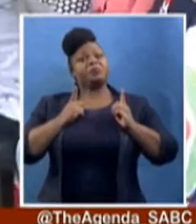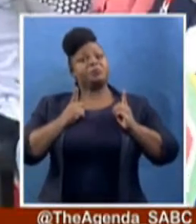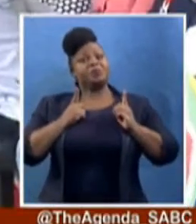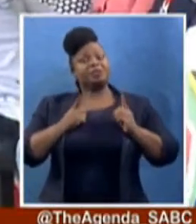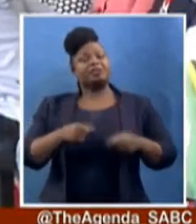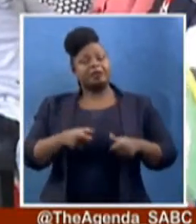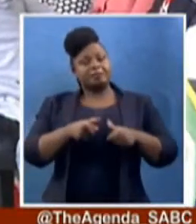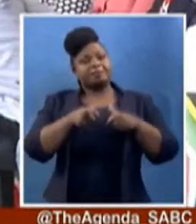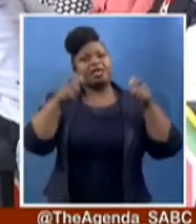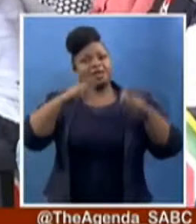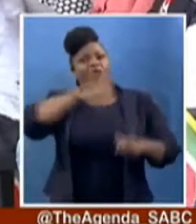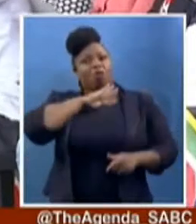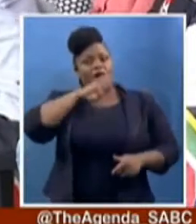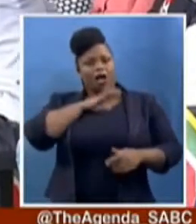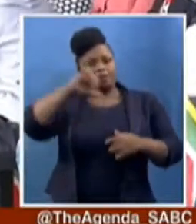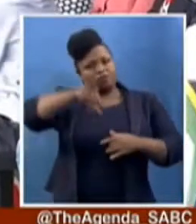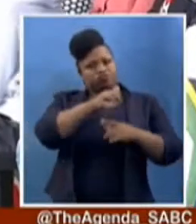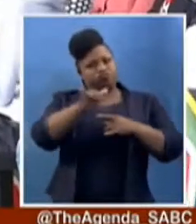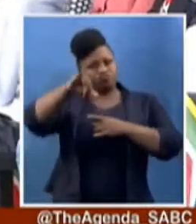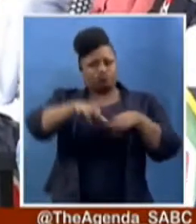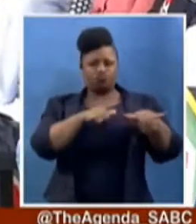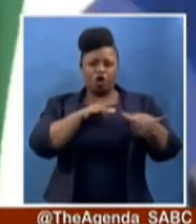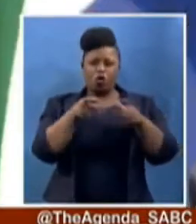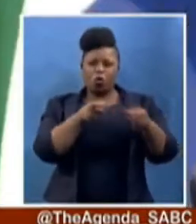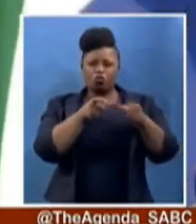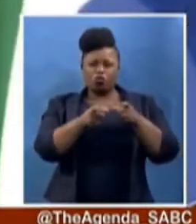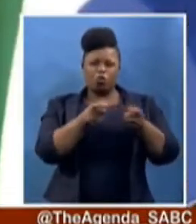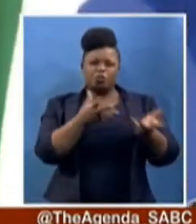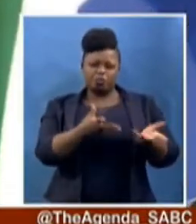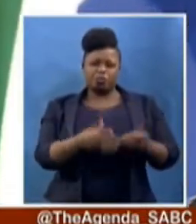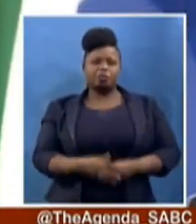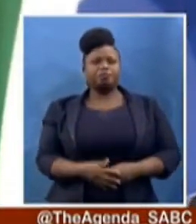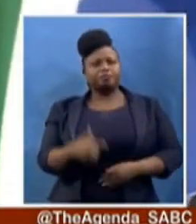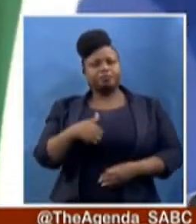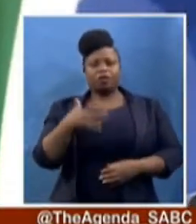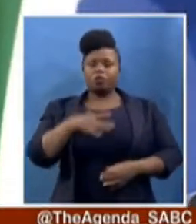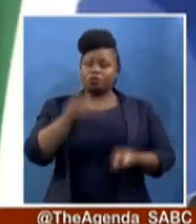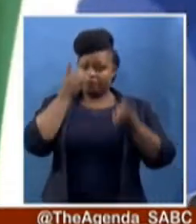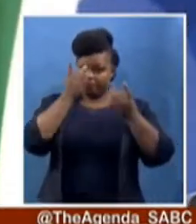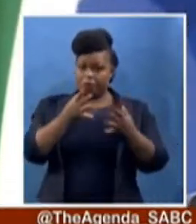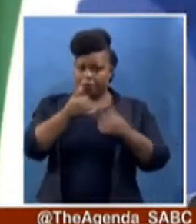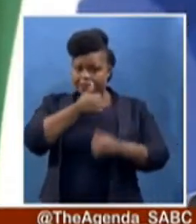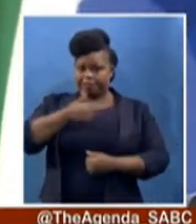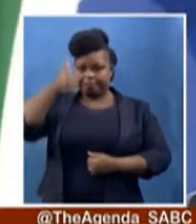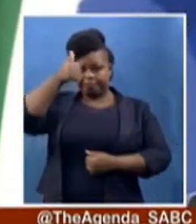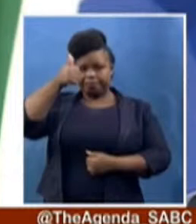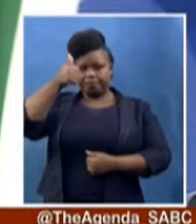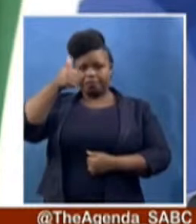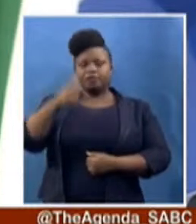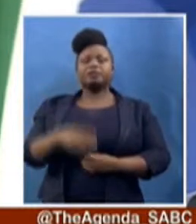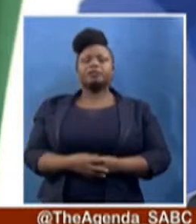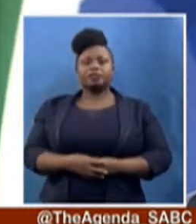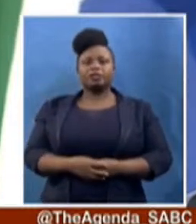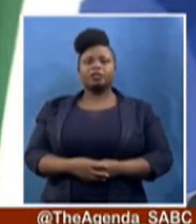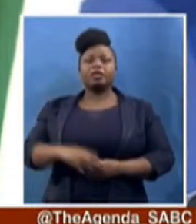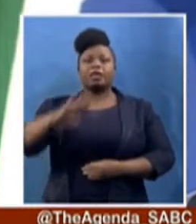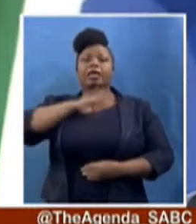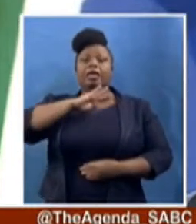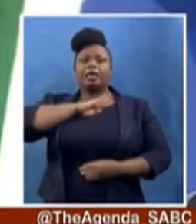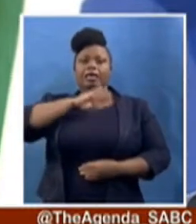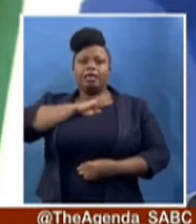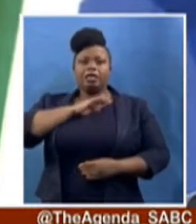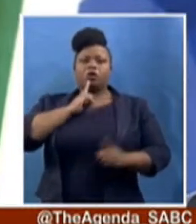Now, I want to say to our commanding officers in the SANDF, do make sure that we